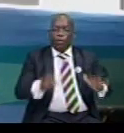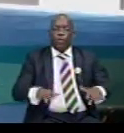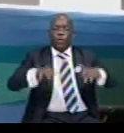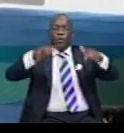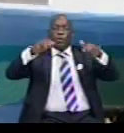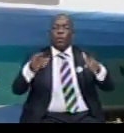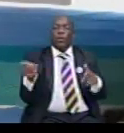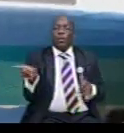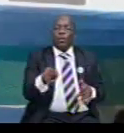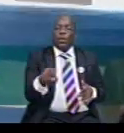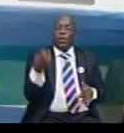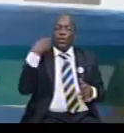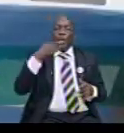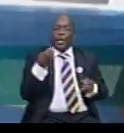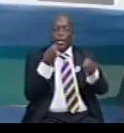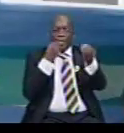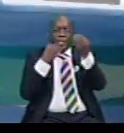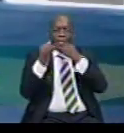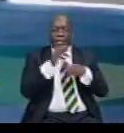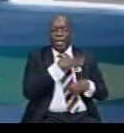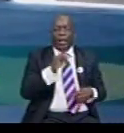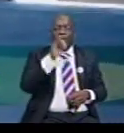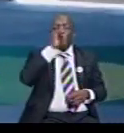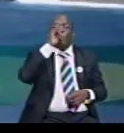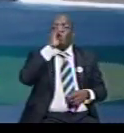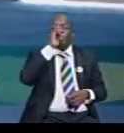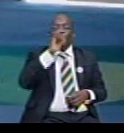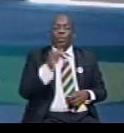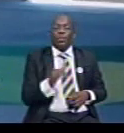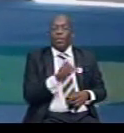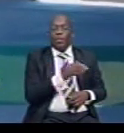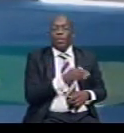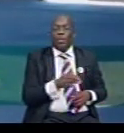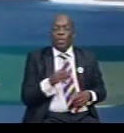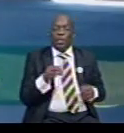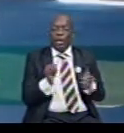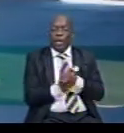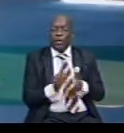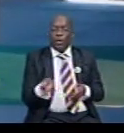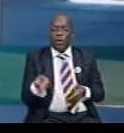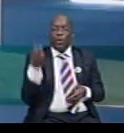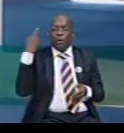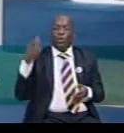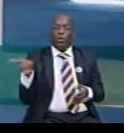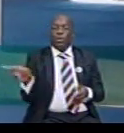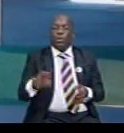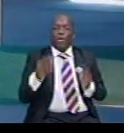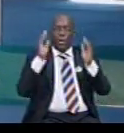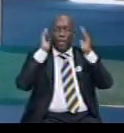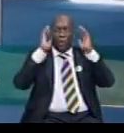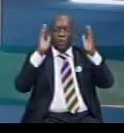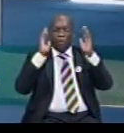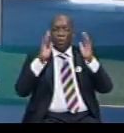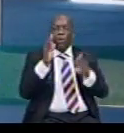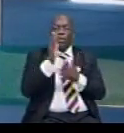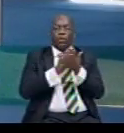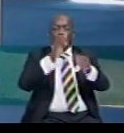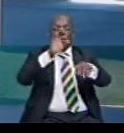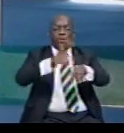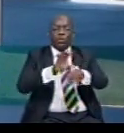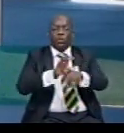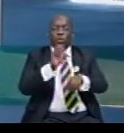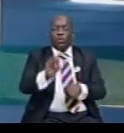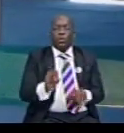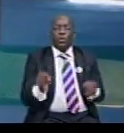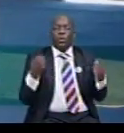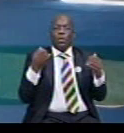and drinking. That was their concentration. And look at some churches today. You know, they